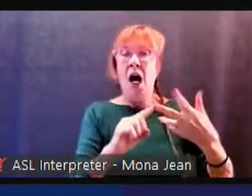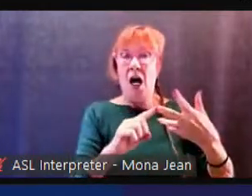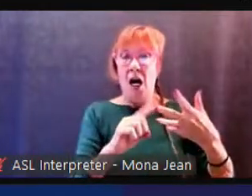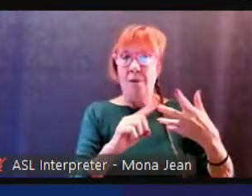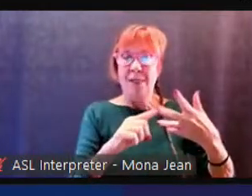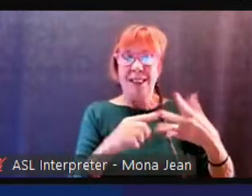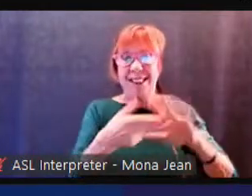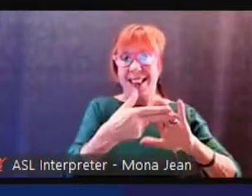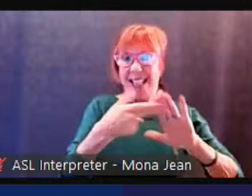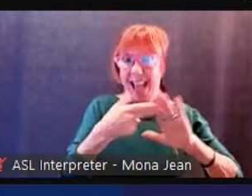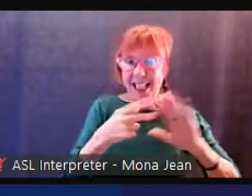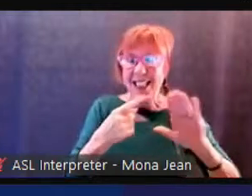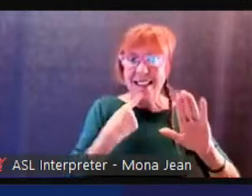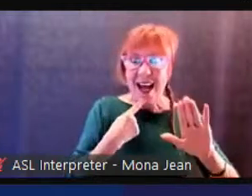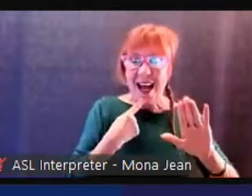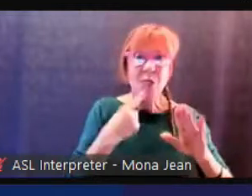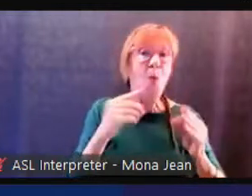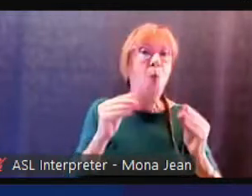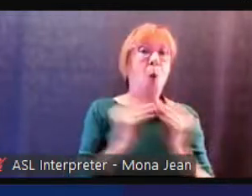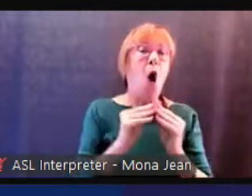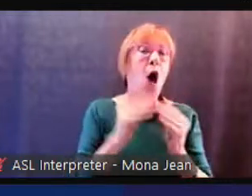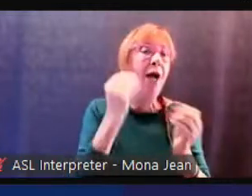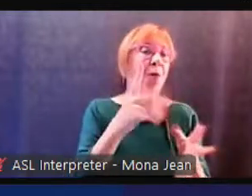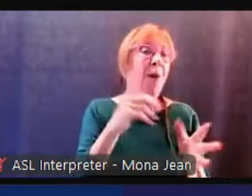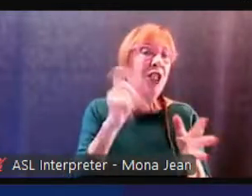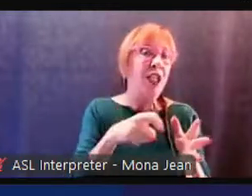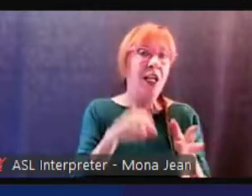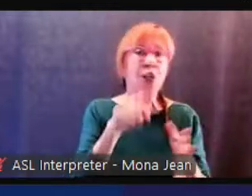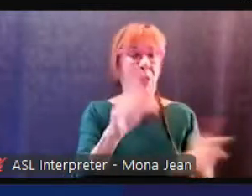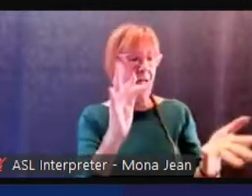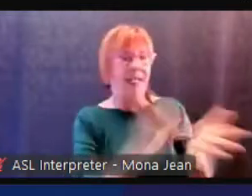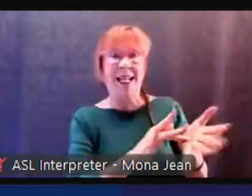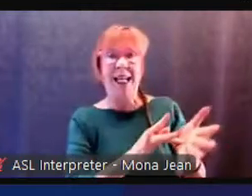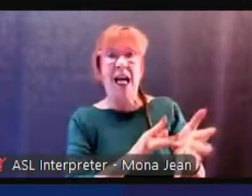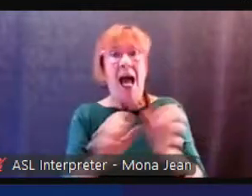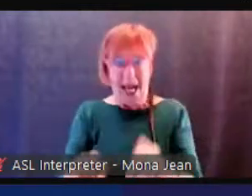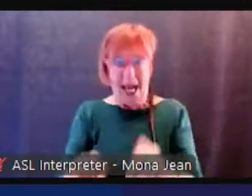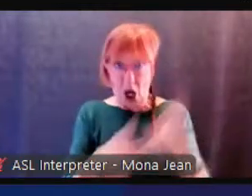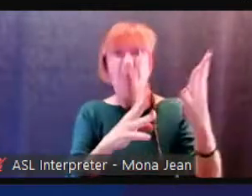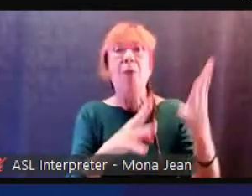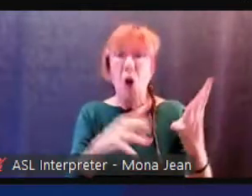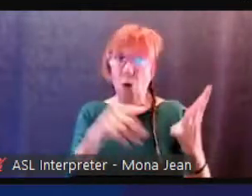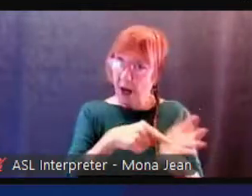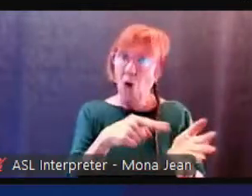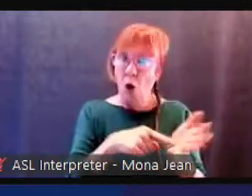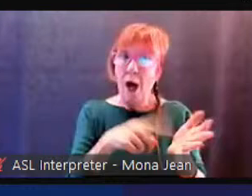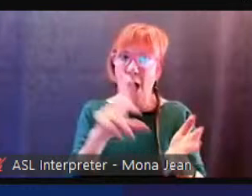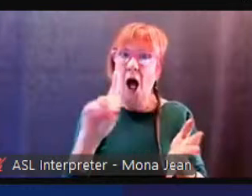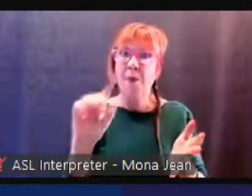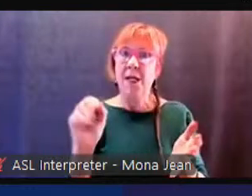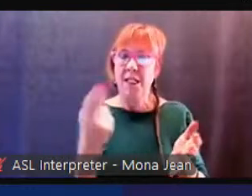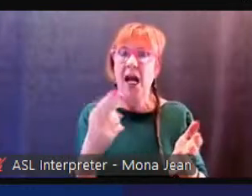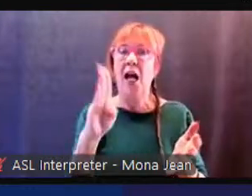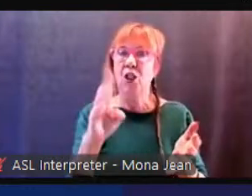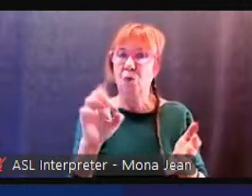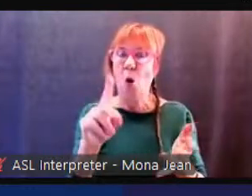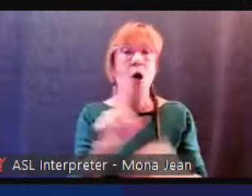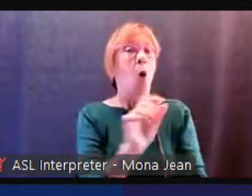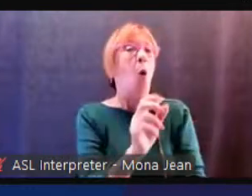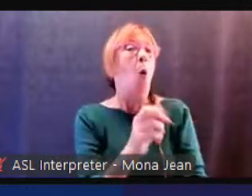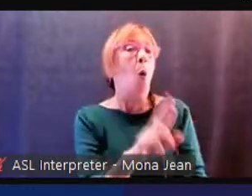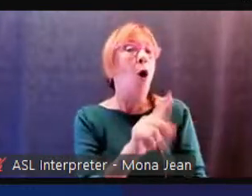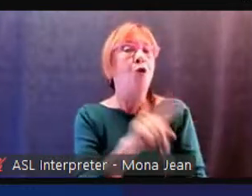needed, then you can actually click a link and upload that documentation directly through the dashboard now. You can also call into our